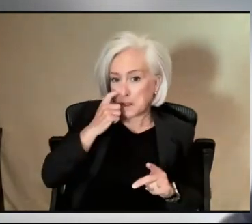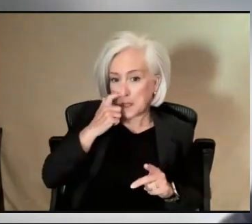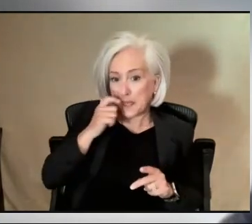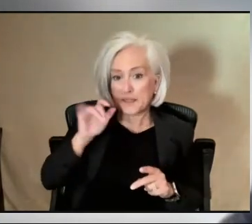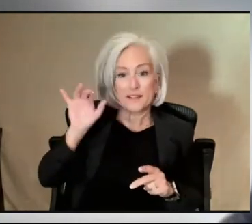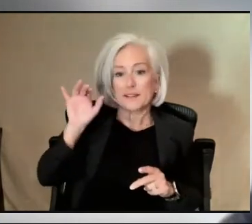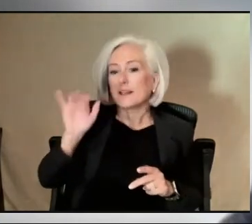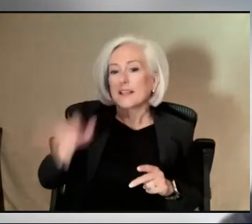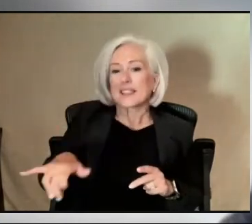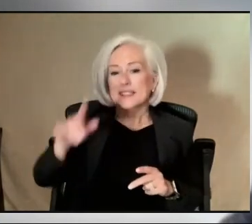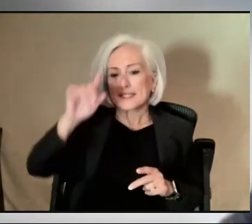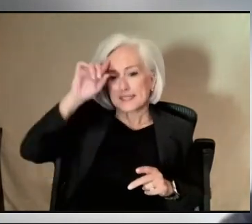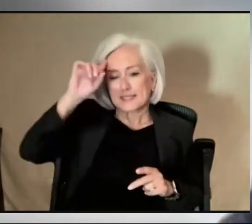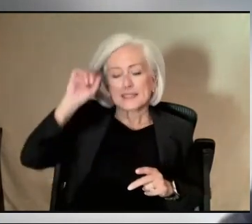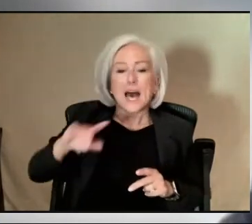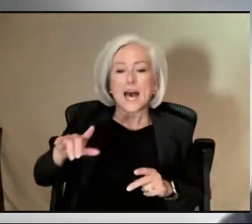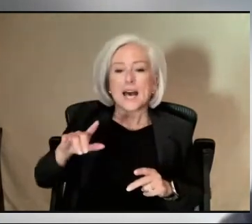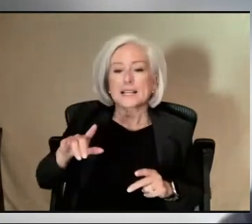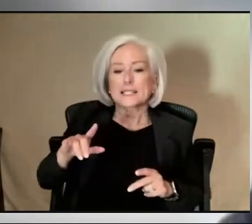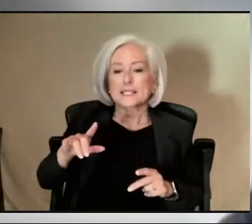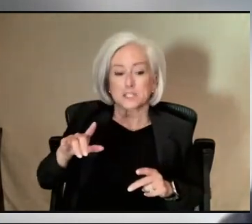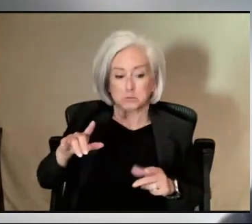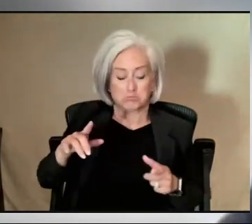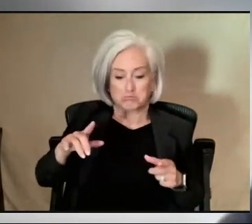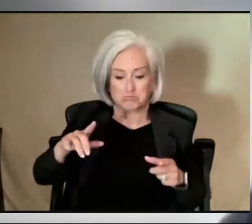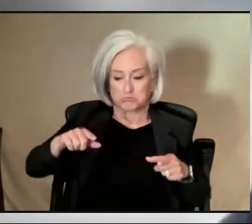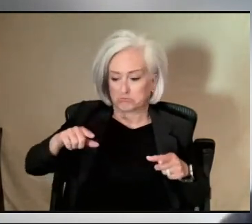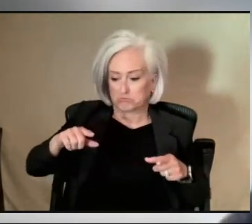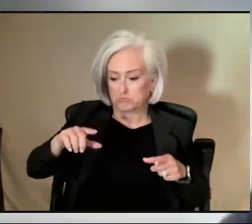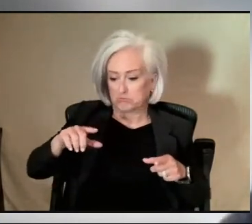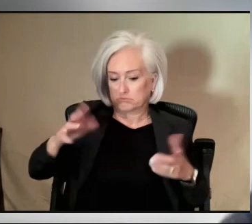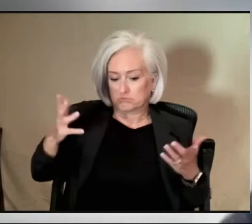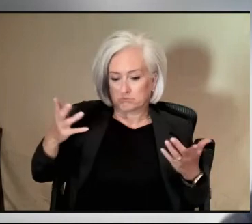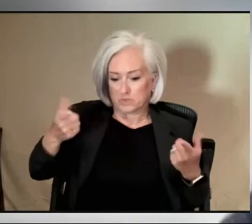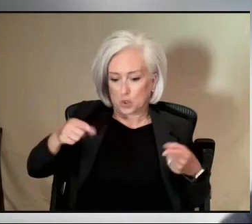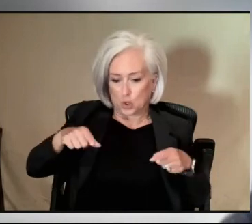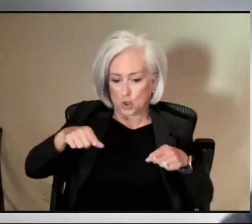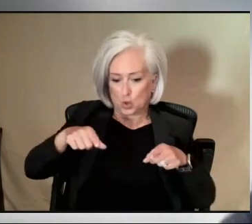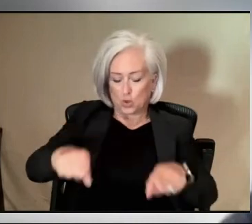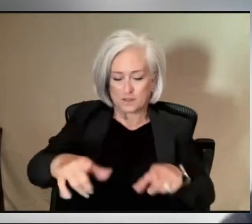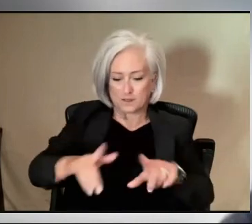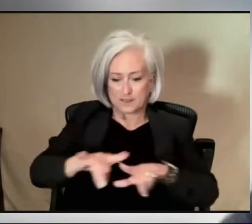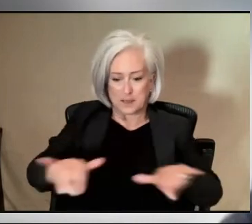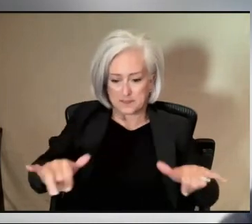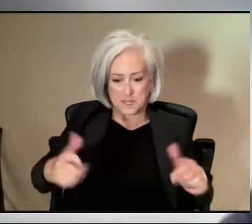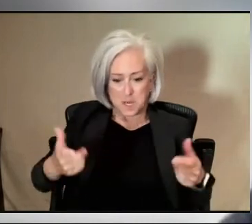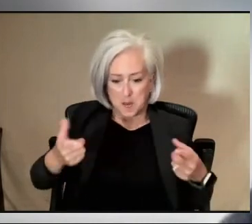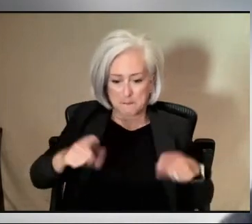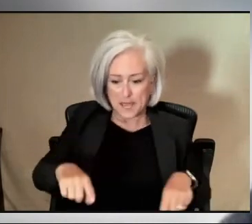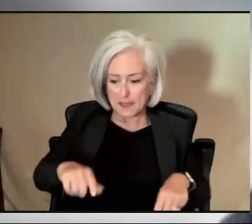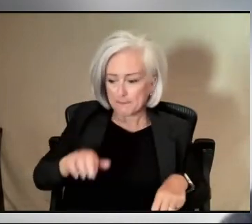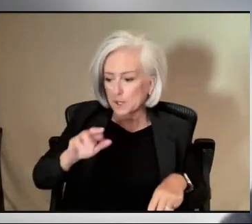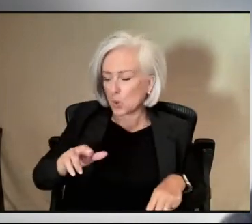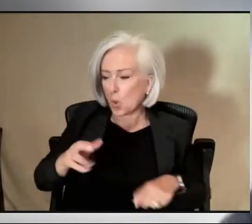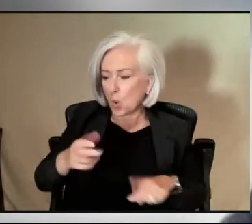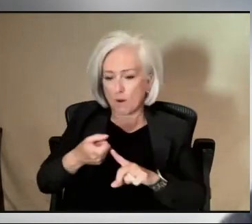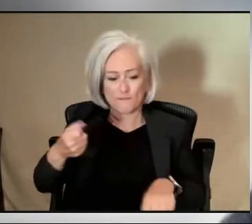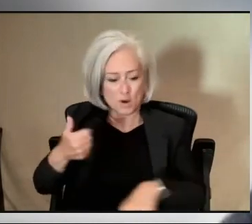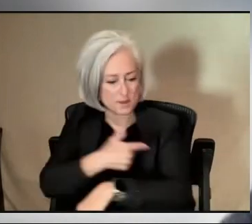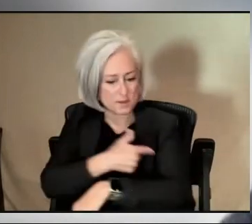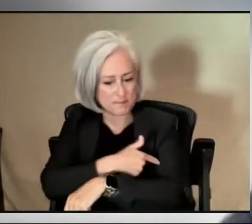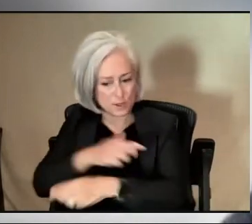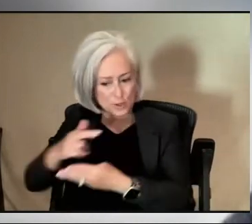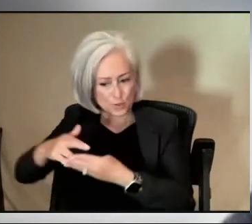than the background rate? We don't know yet, to be very honest and frank, and that's why we follow the